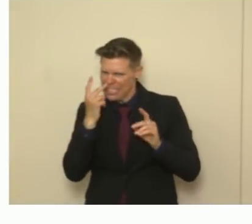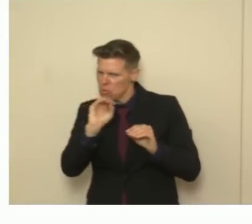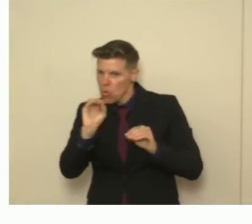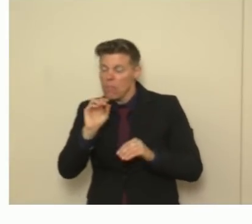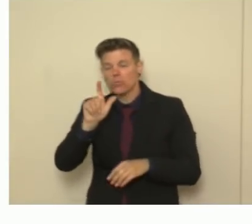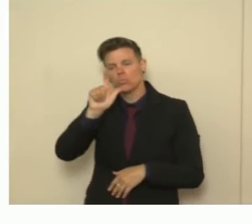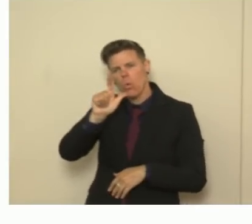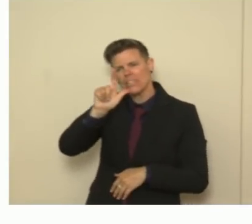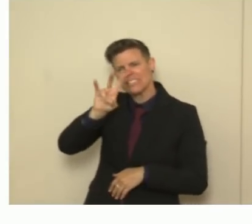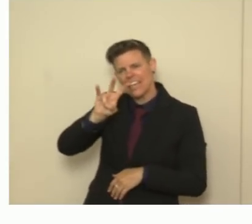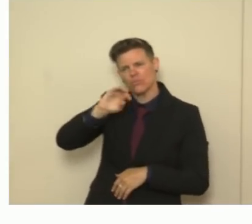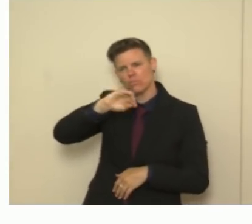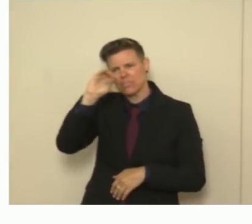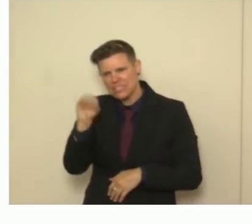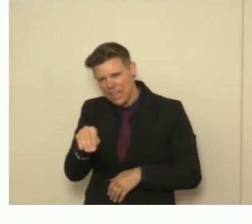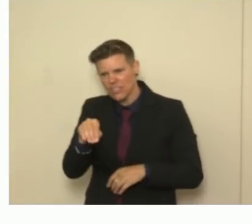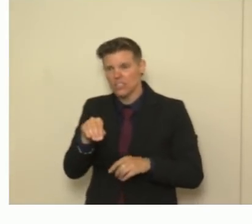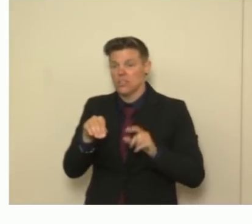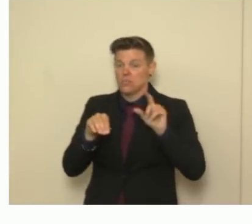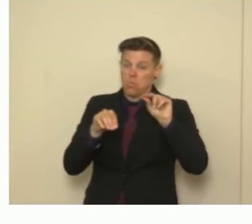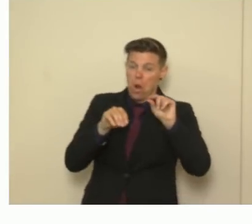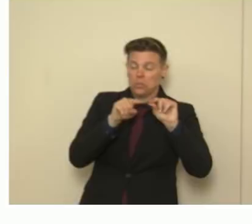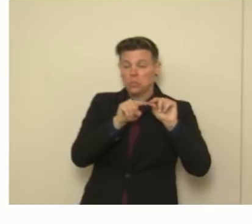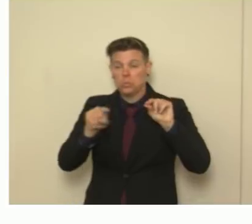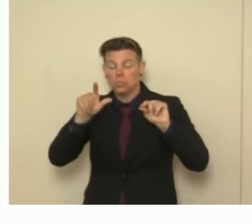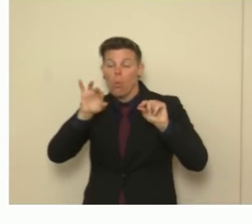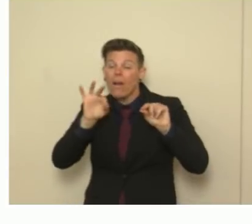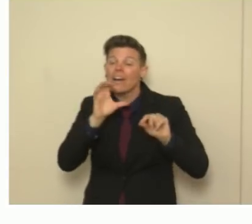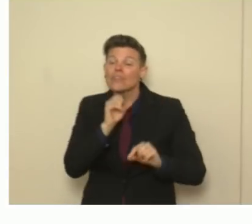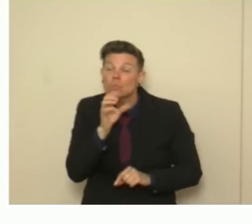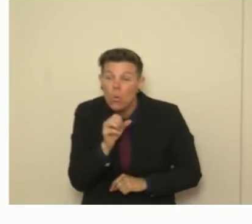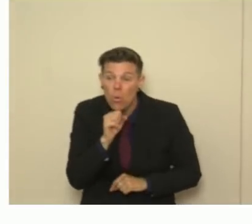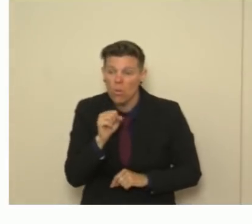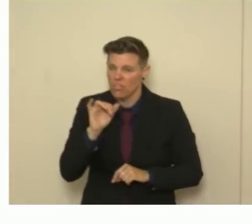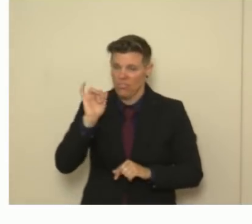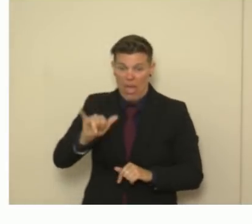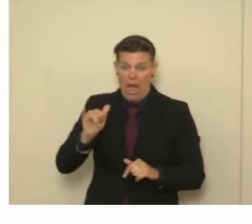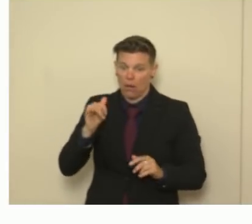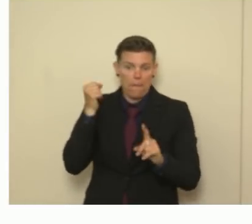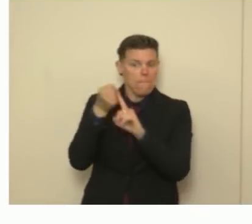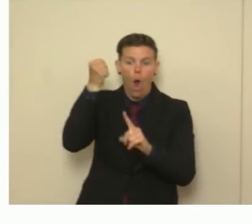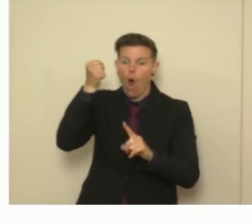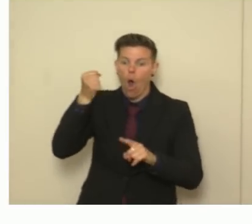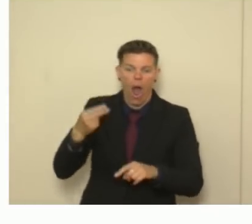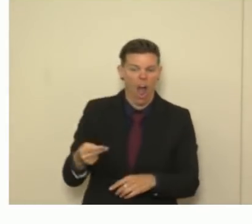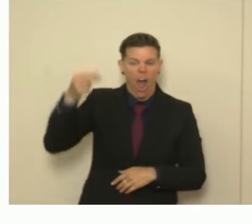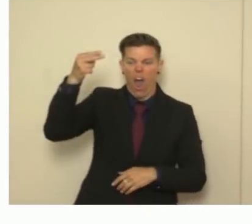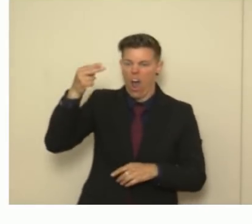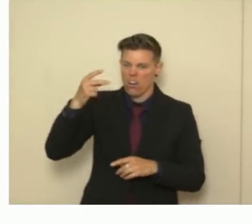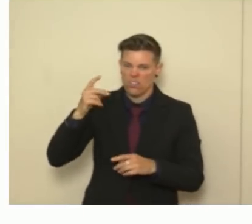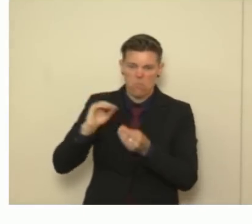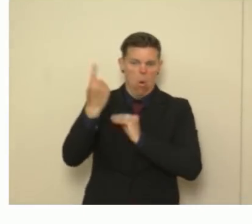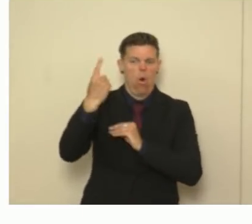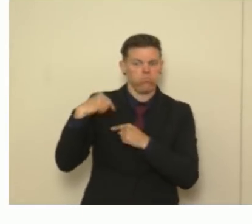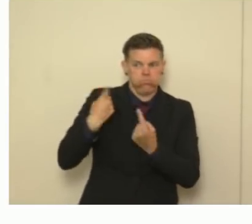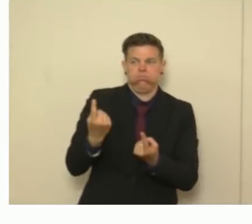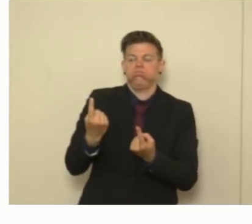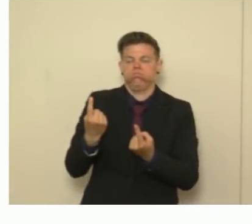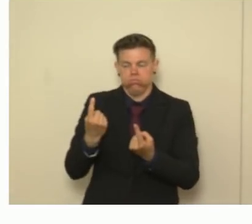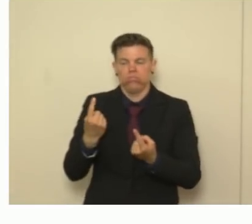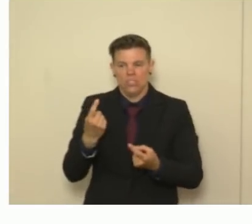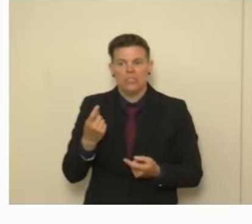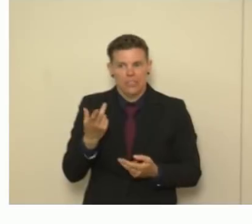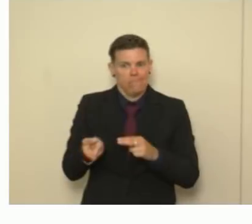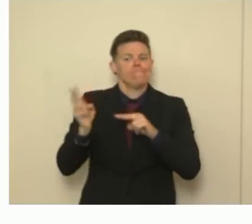to 29-year-old age group, which is it's the highest we've ever had. Normally it runs about 17%. And the second